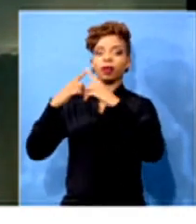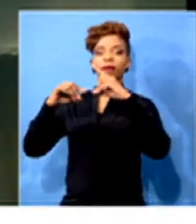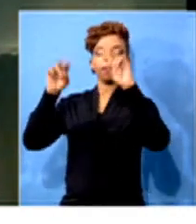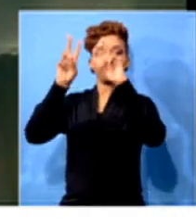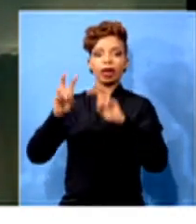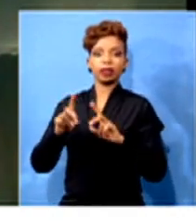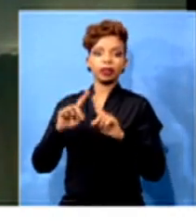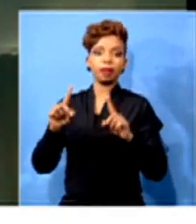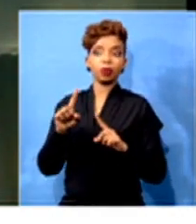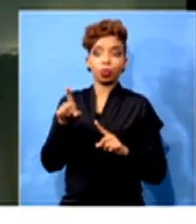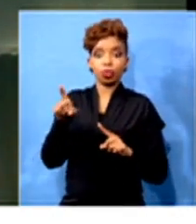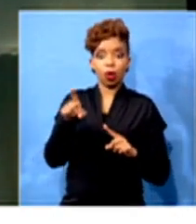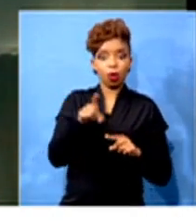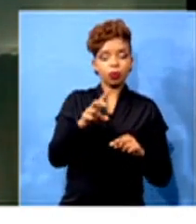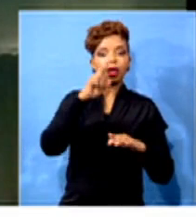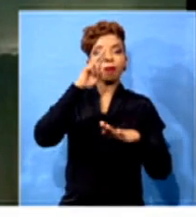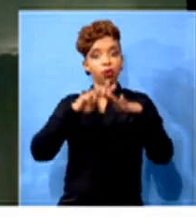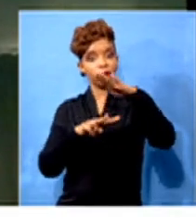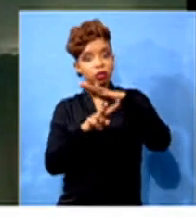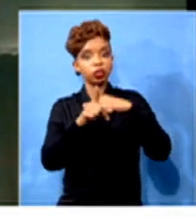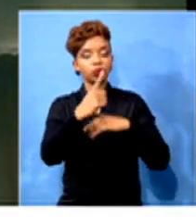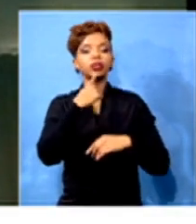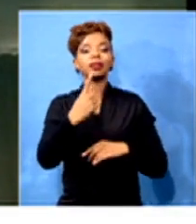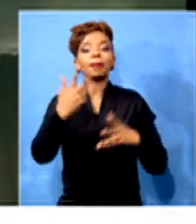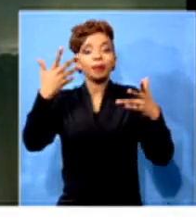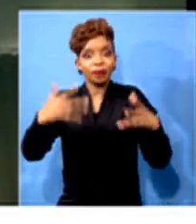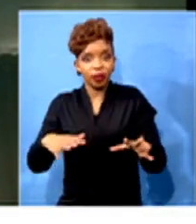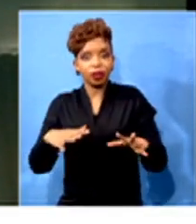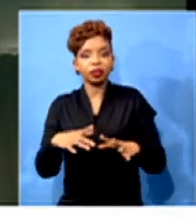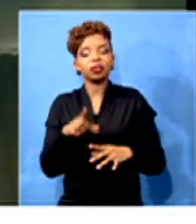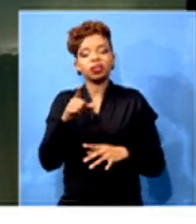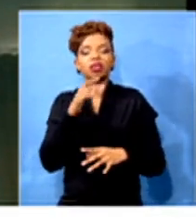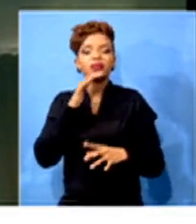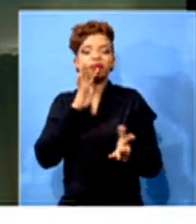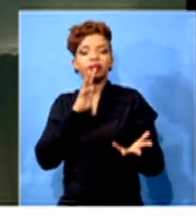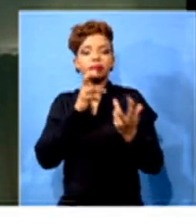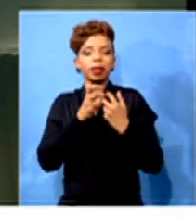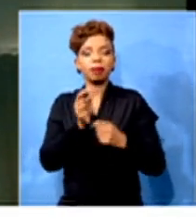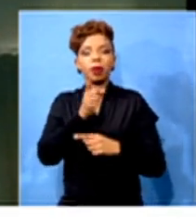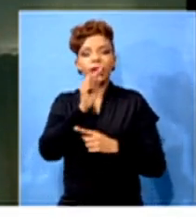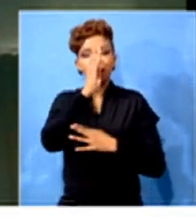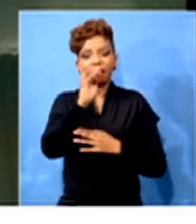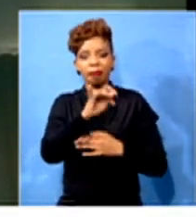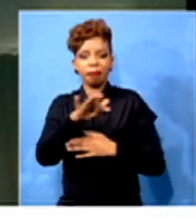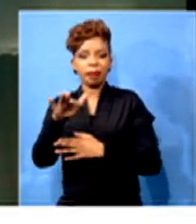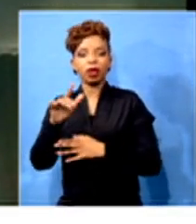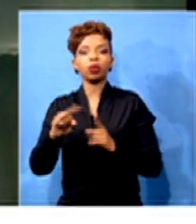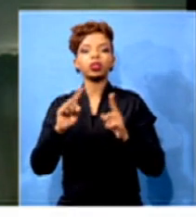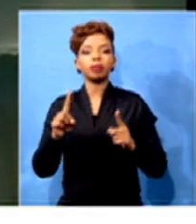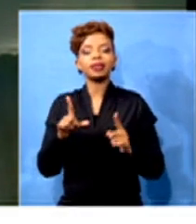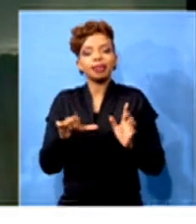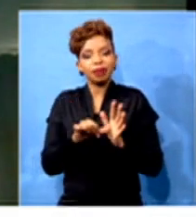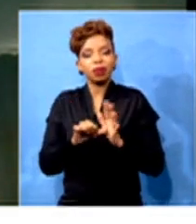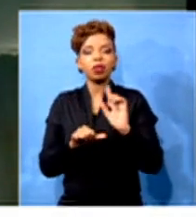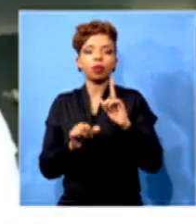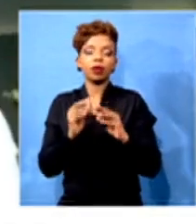predictions, obviously, as you said, we could face in the order of billions. And it's obviously not nothing, which is important that we fix the